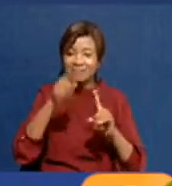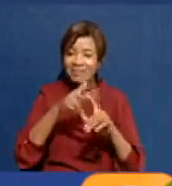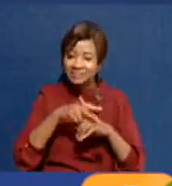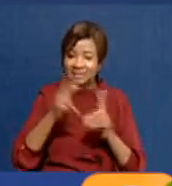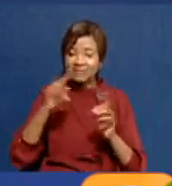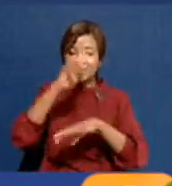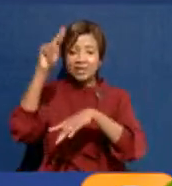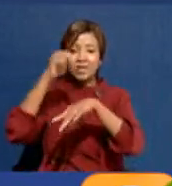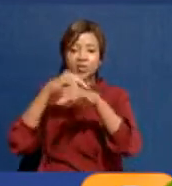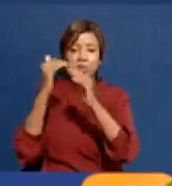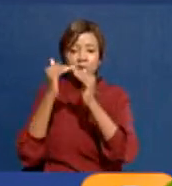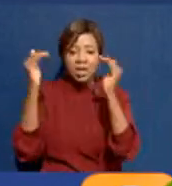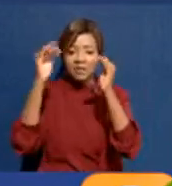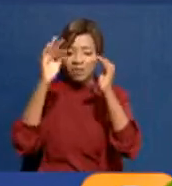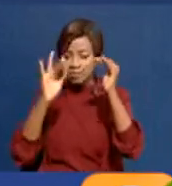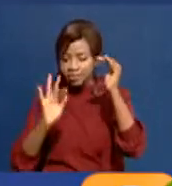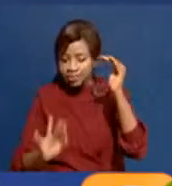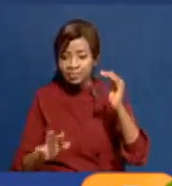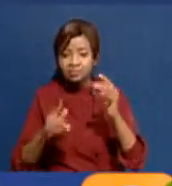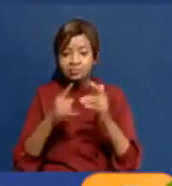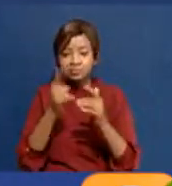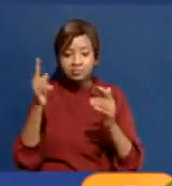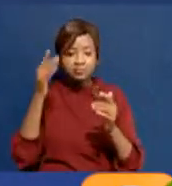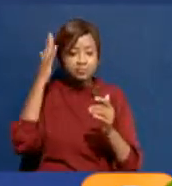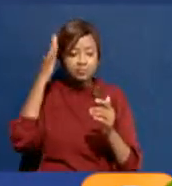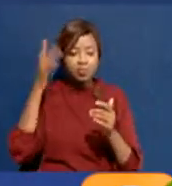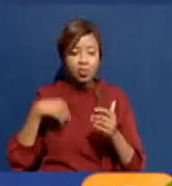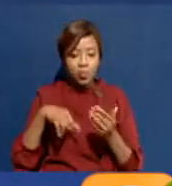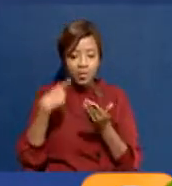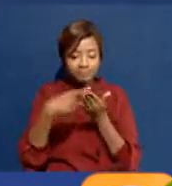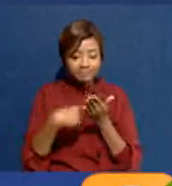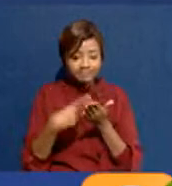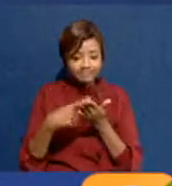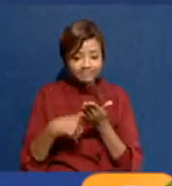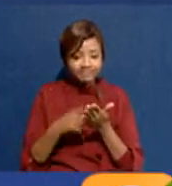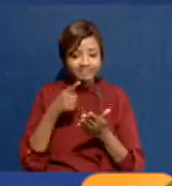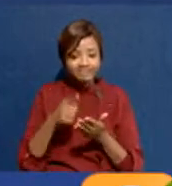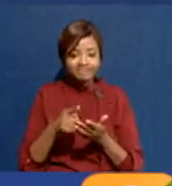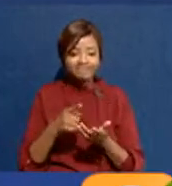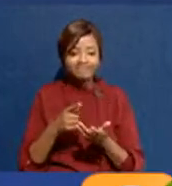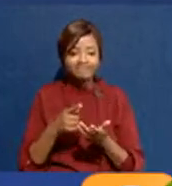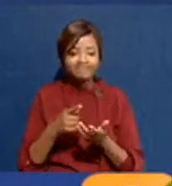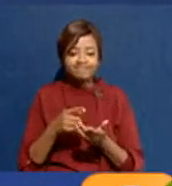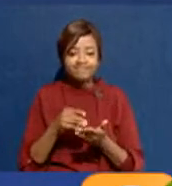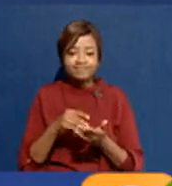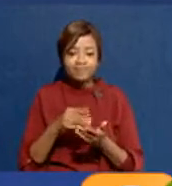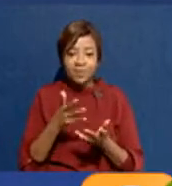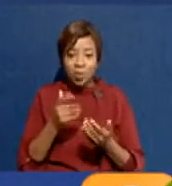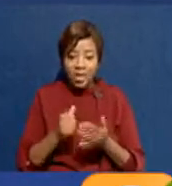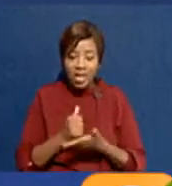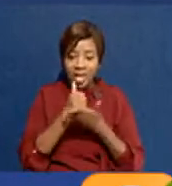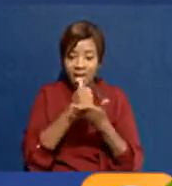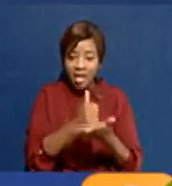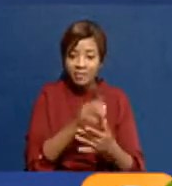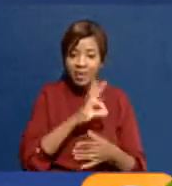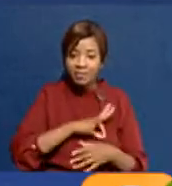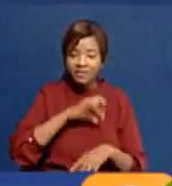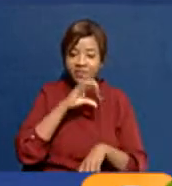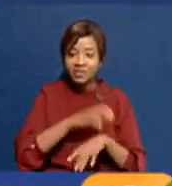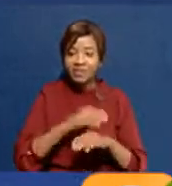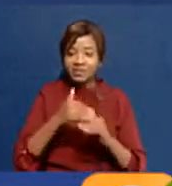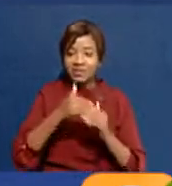lowest level, so that they realize that what we are speaking is something that is going to harm us 20 or more years to come. Number